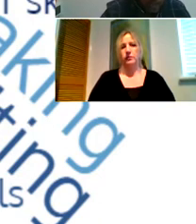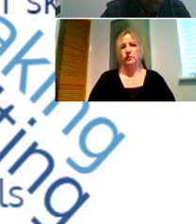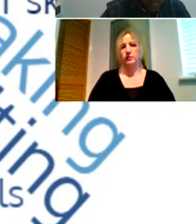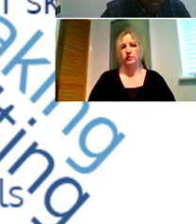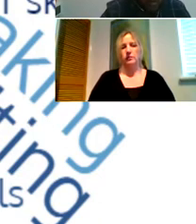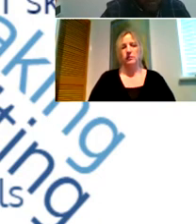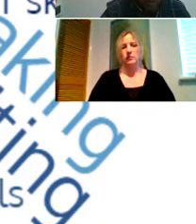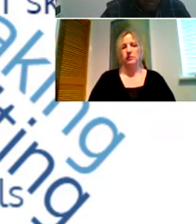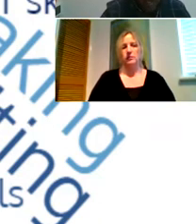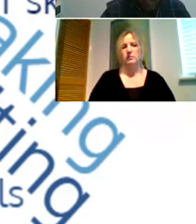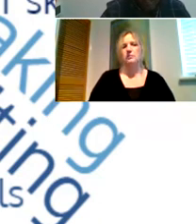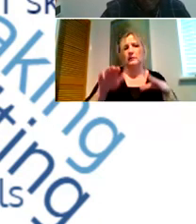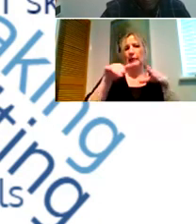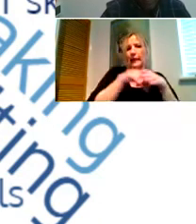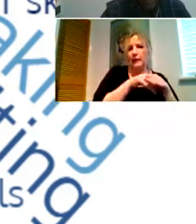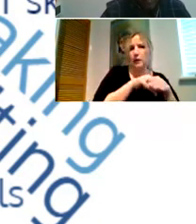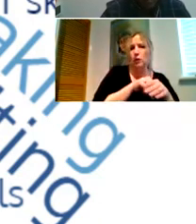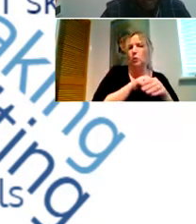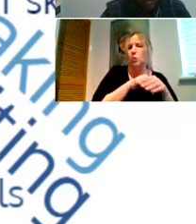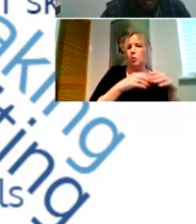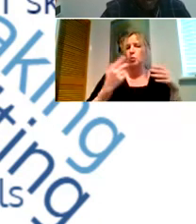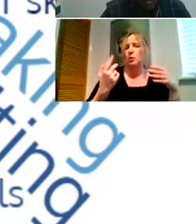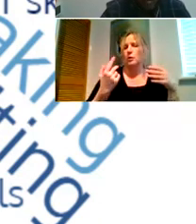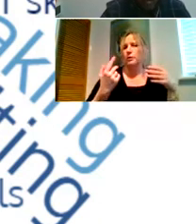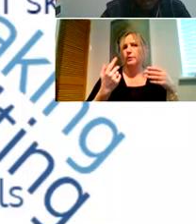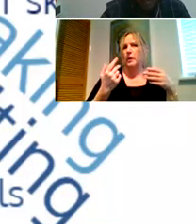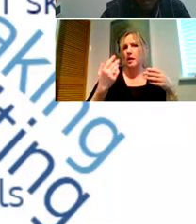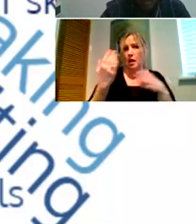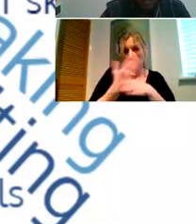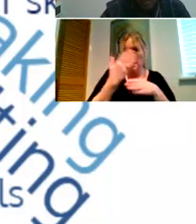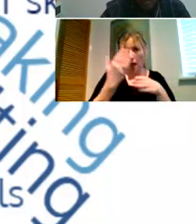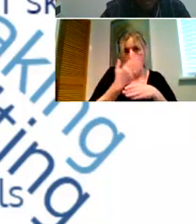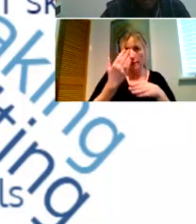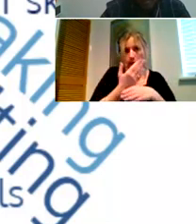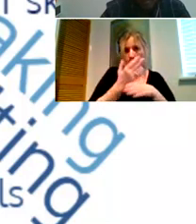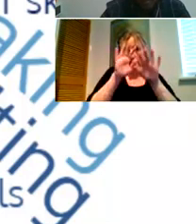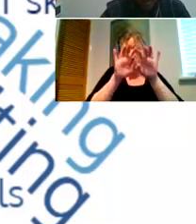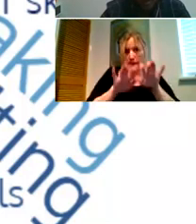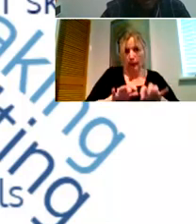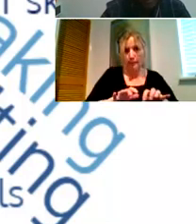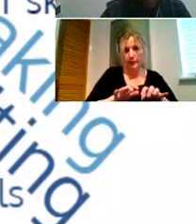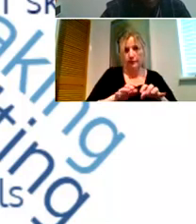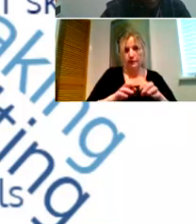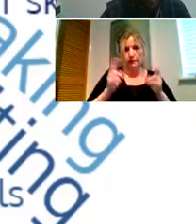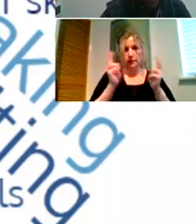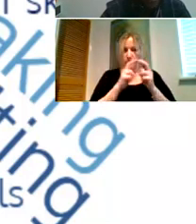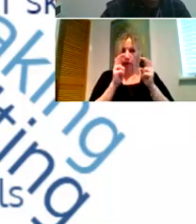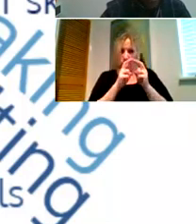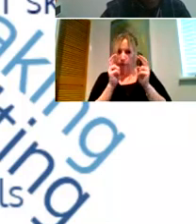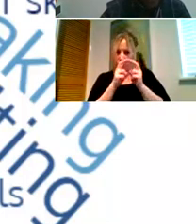assignment, which is portfolio based, and work module starting from entry level one.